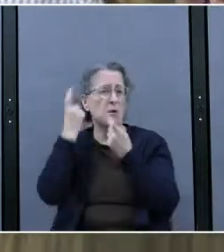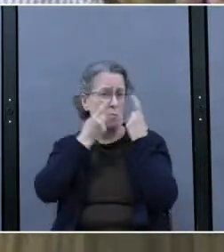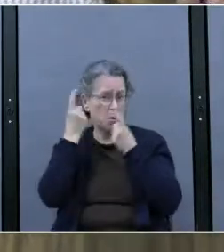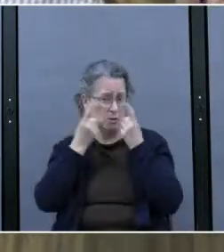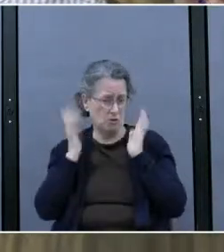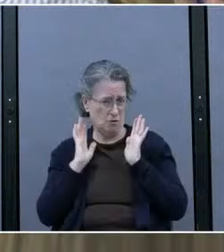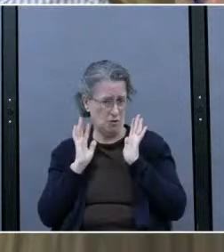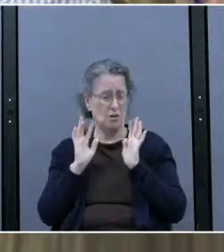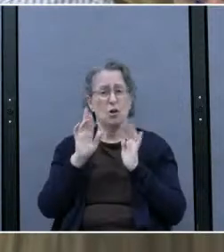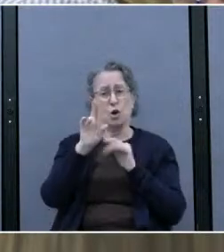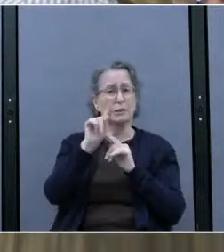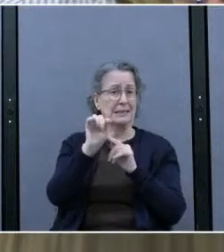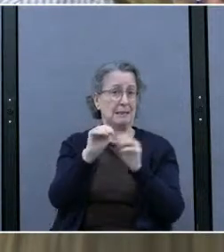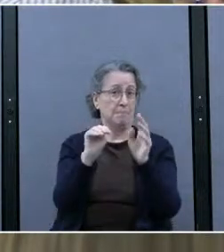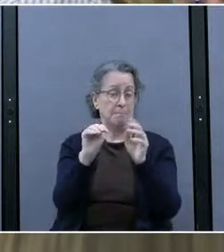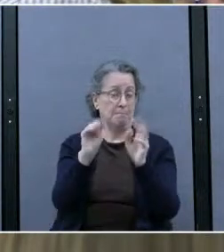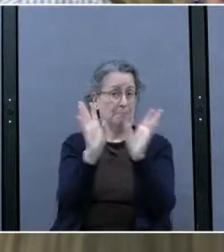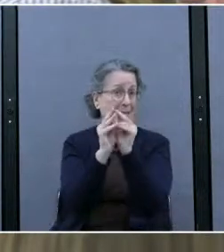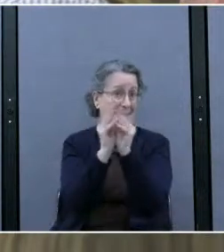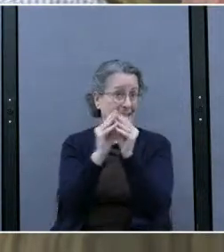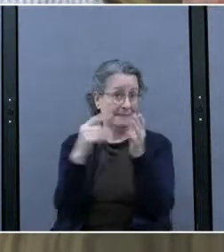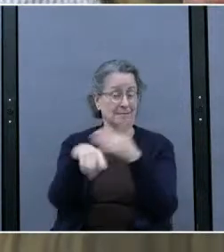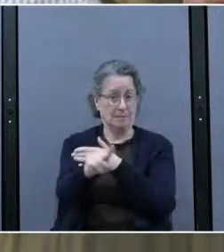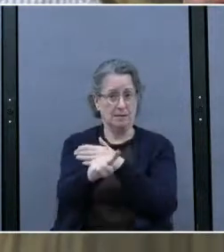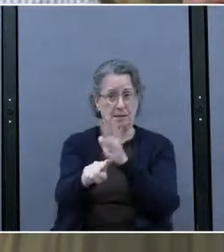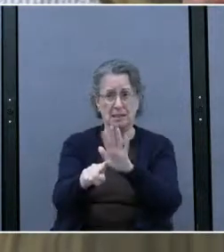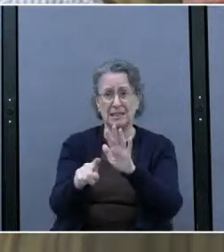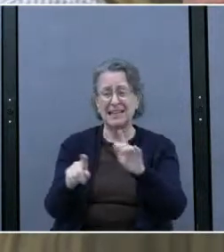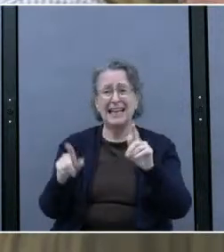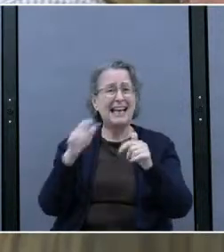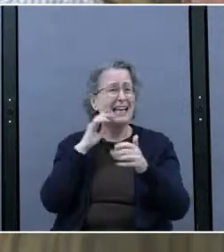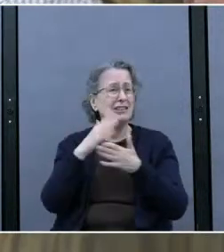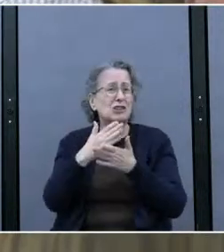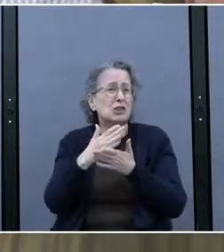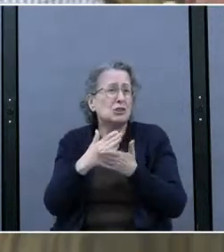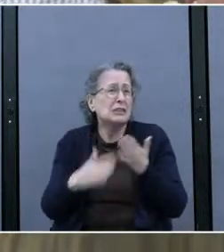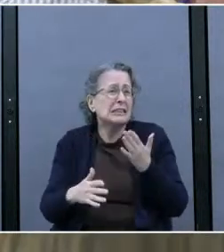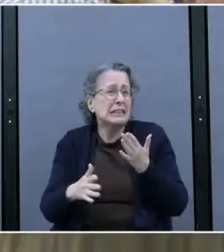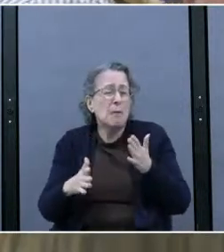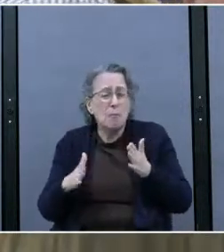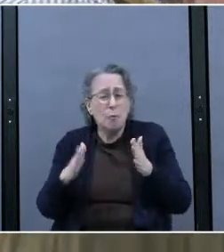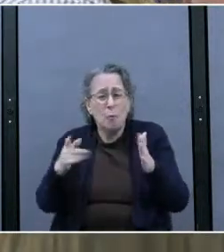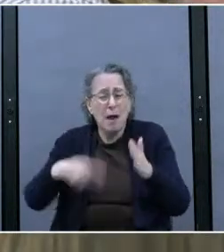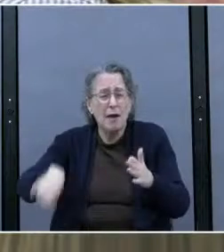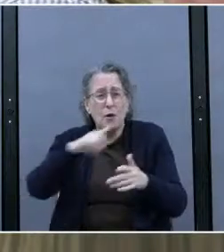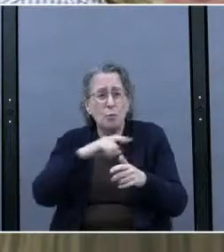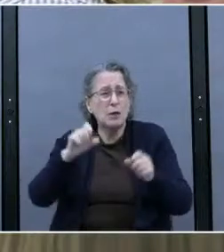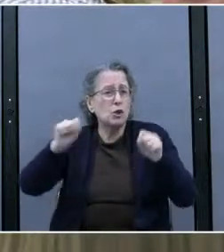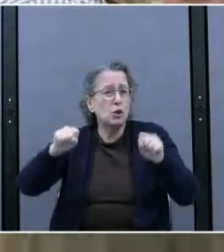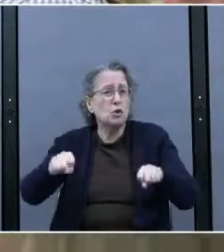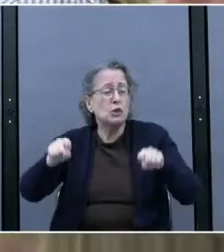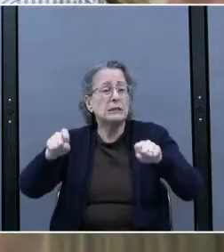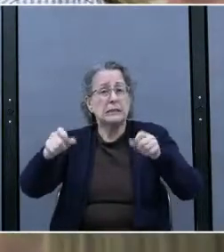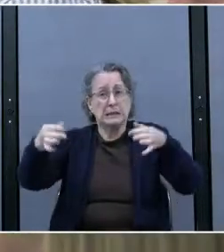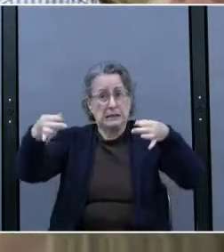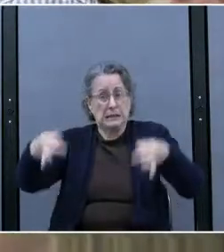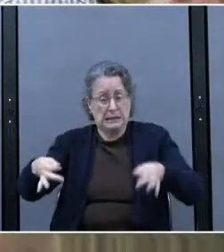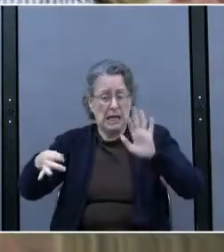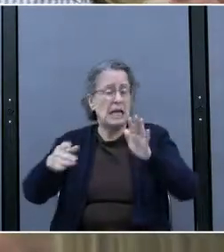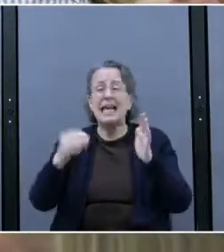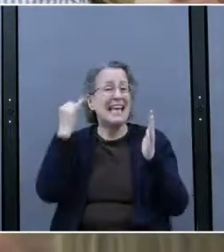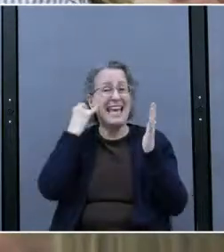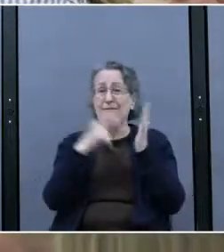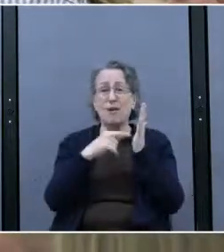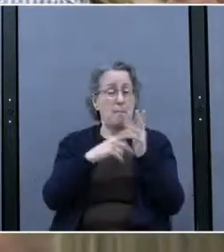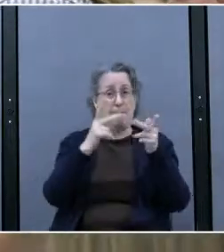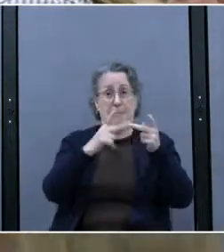meeting to say if these positions are unfilled, they don't go to any other use, they're held in escrow for next year for that? I'm assuming